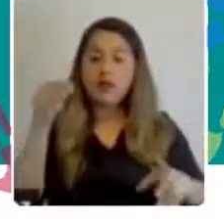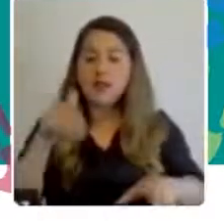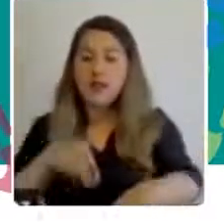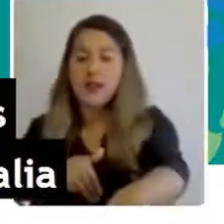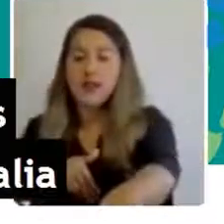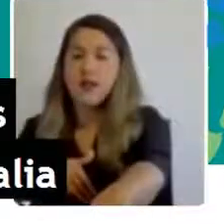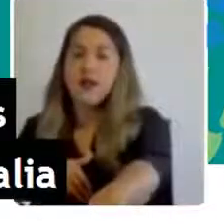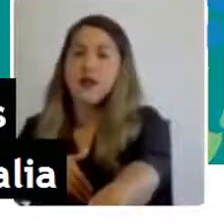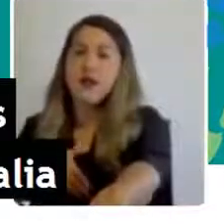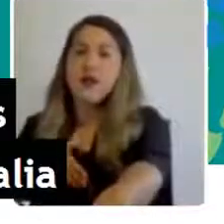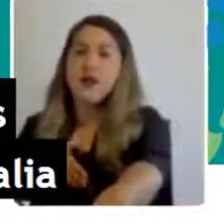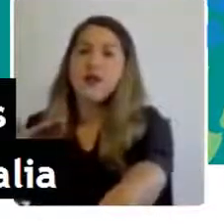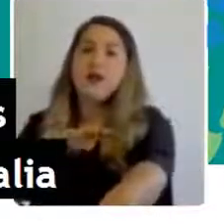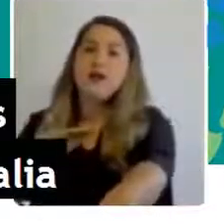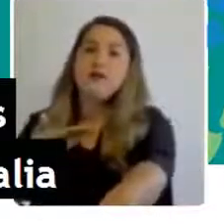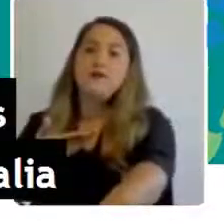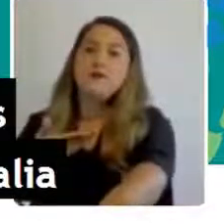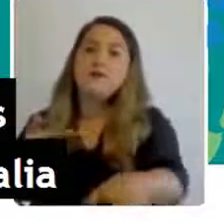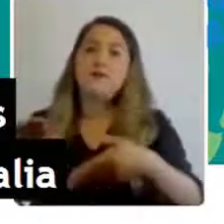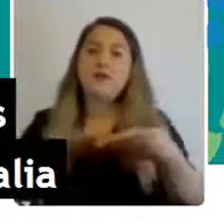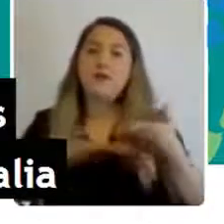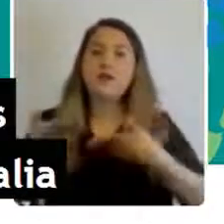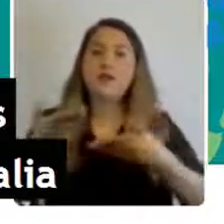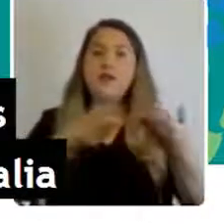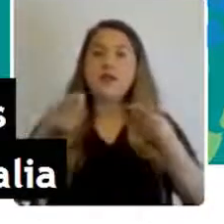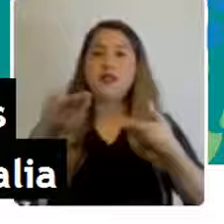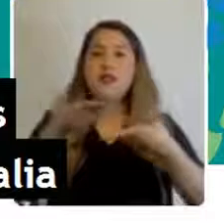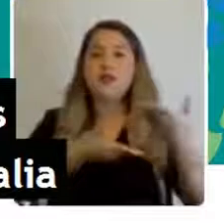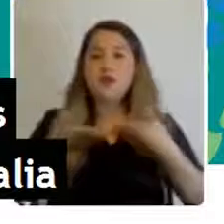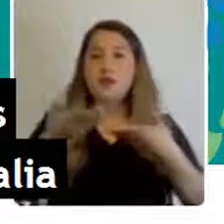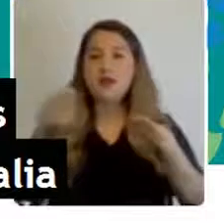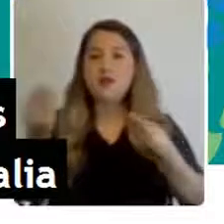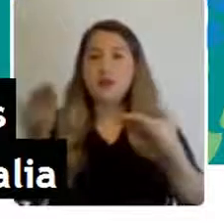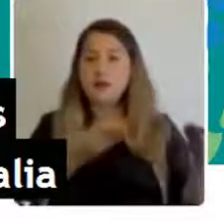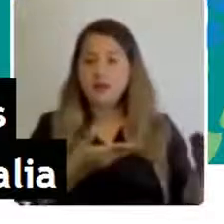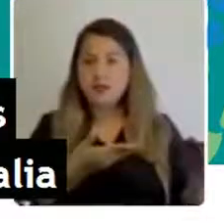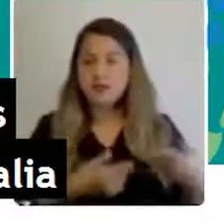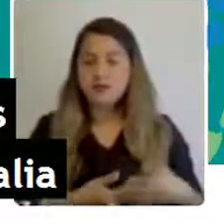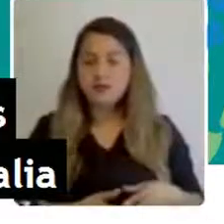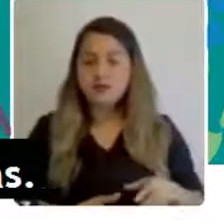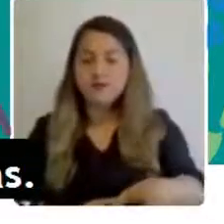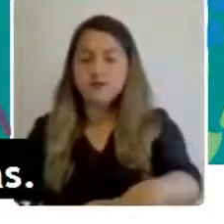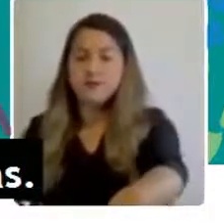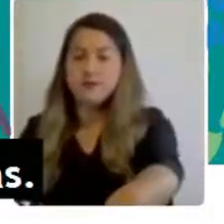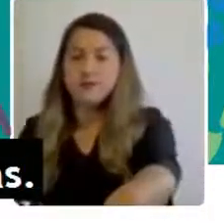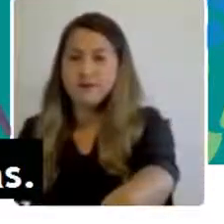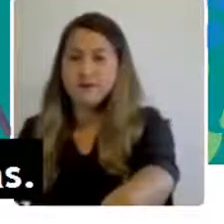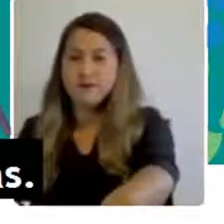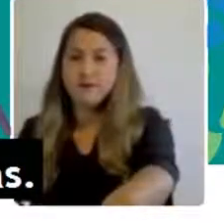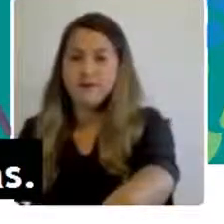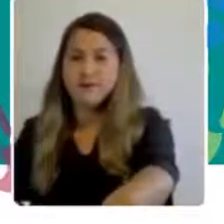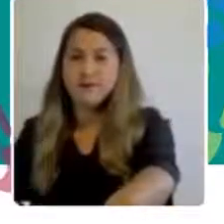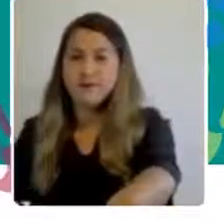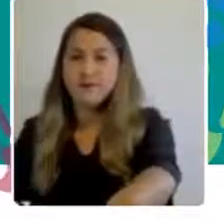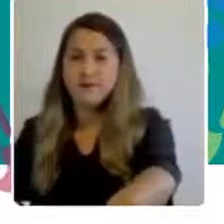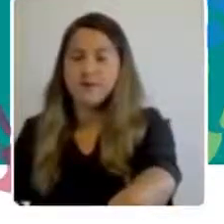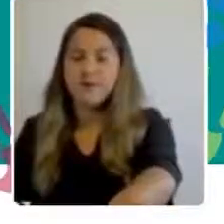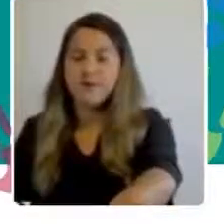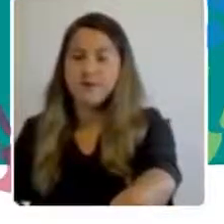experience. So I've been invited to speak about strategies on rare diseases in Europe and in Italy.